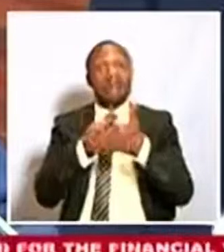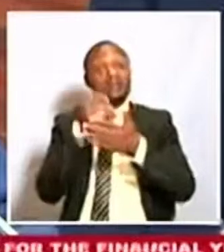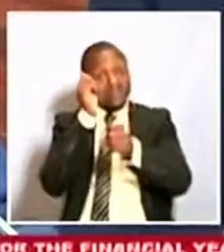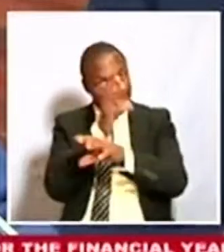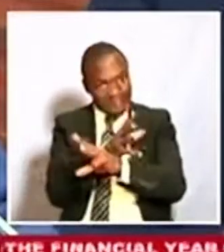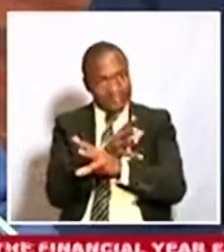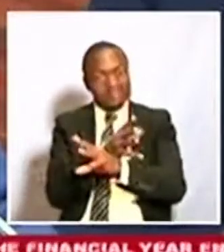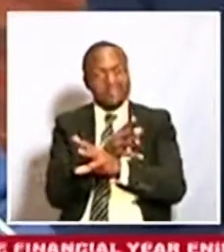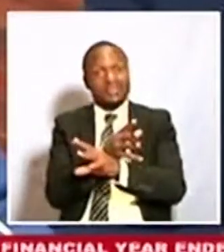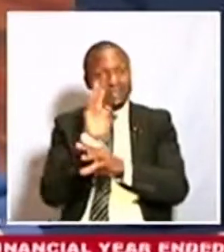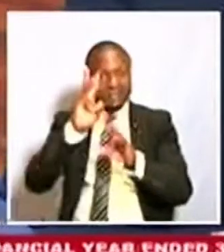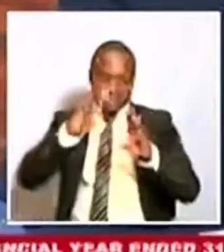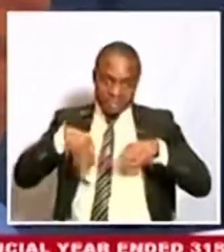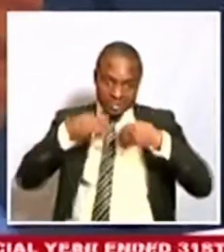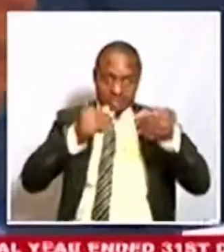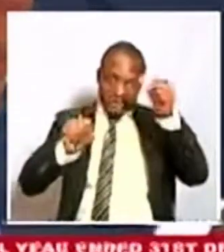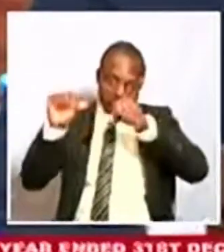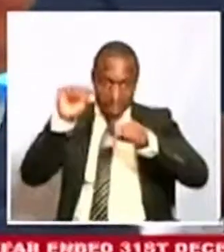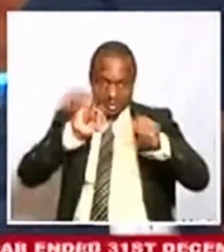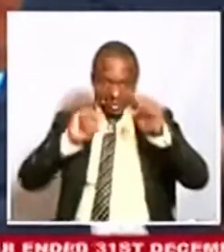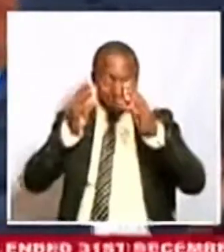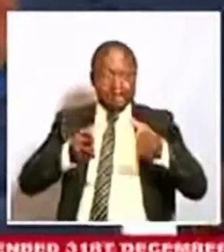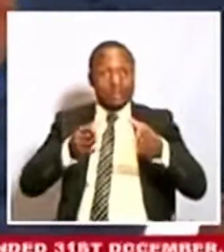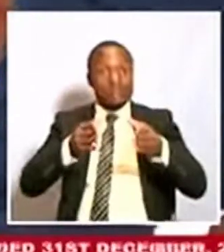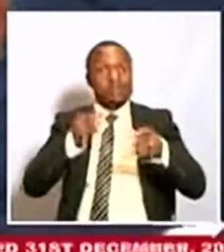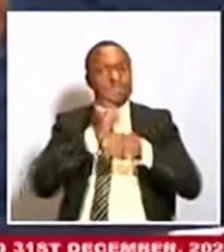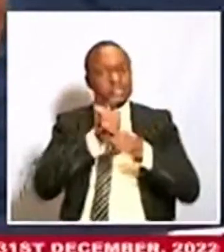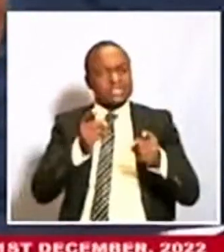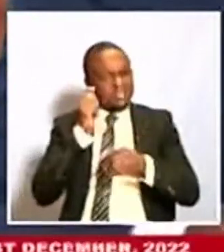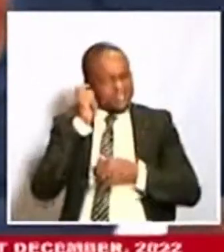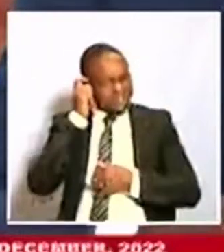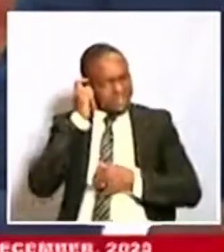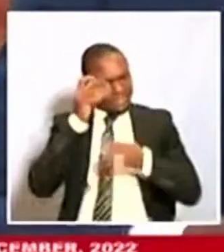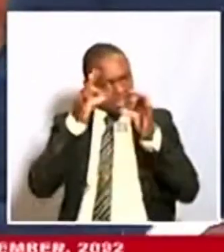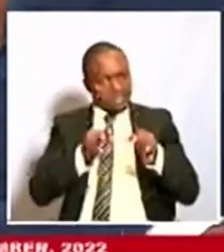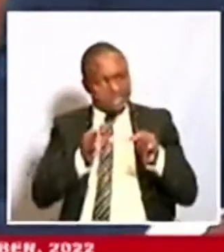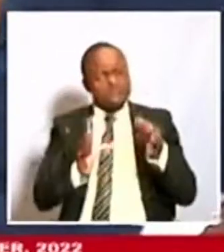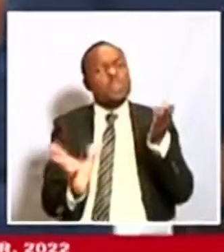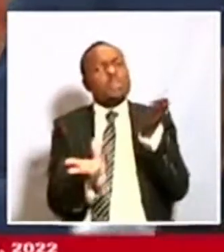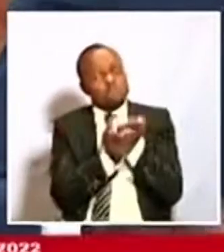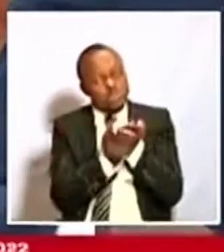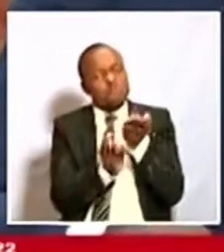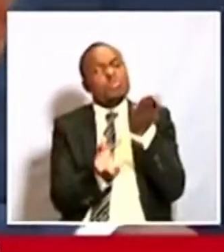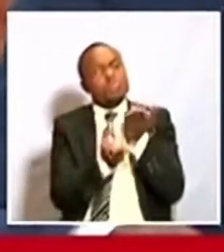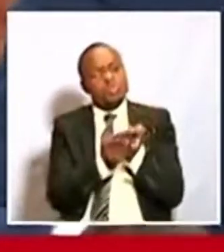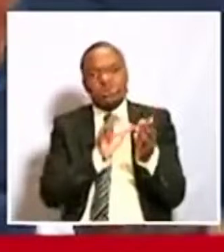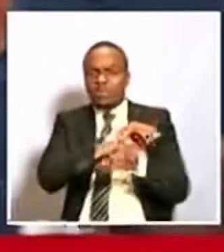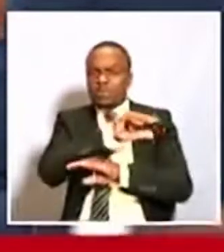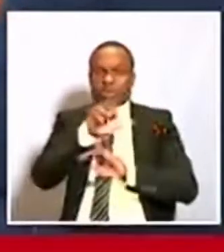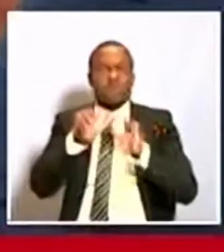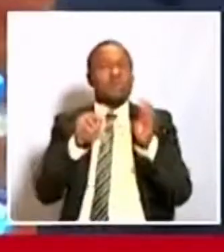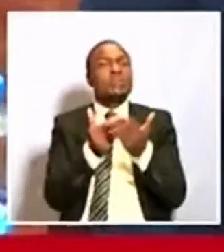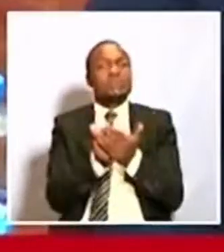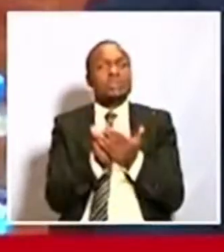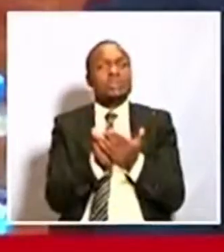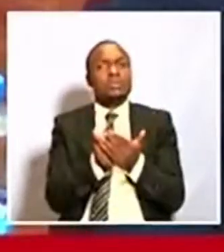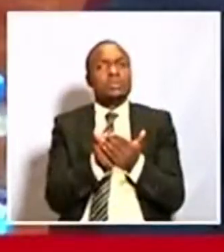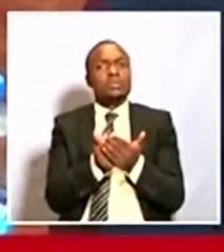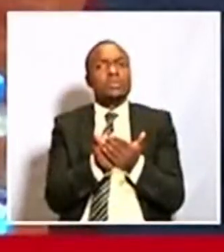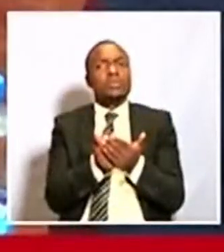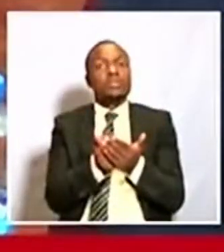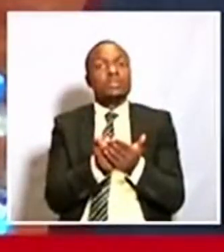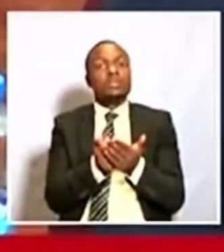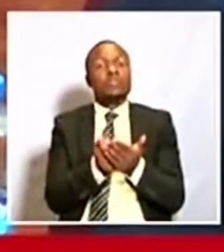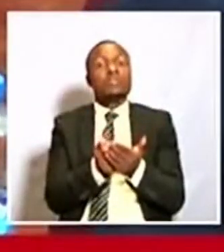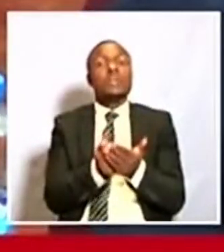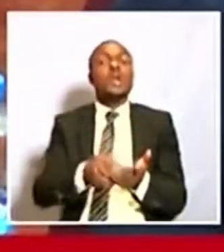We will avail them to the auditor. What we just thought, if we attach all these, the document would be impossible to handle.